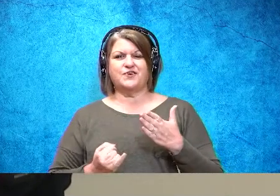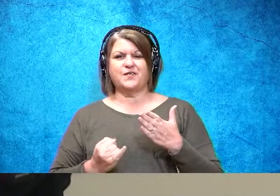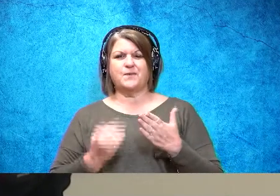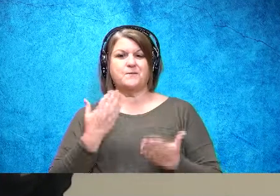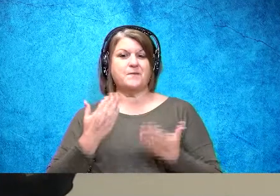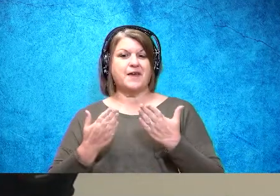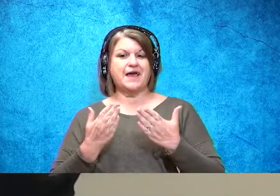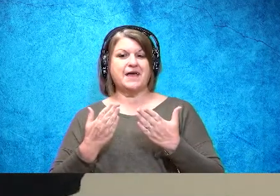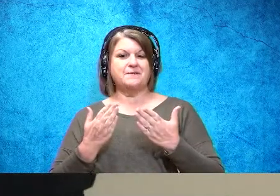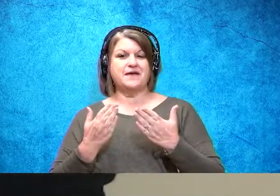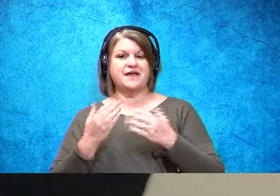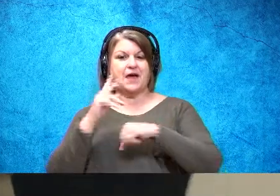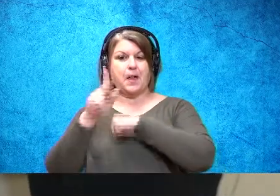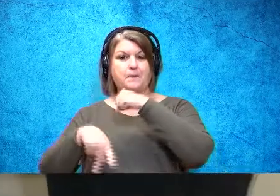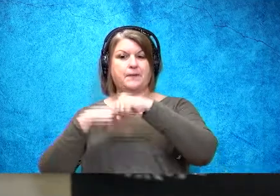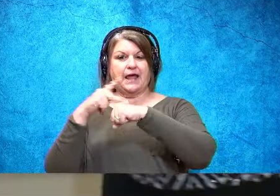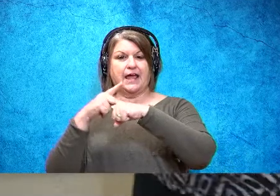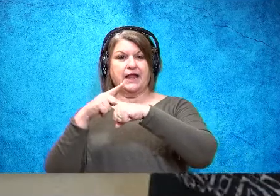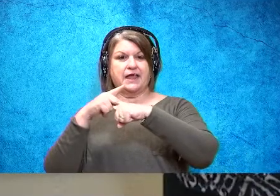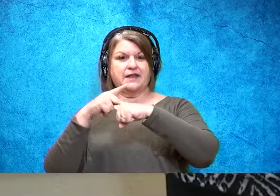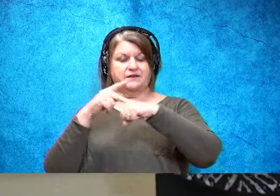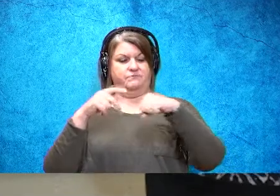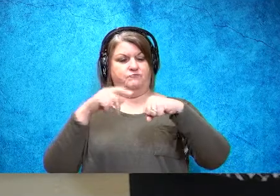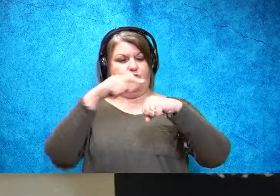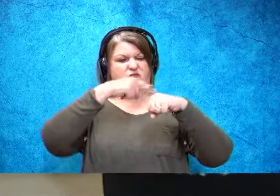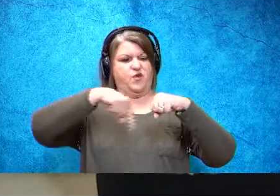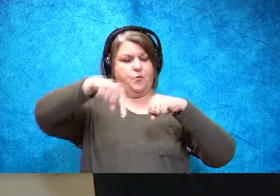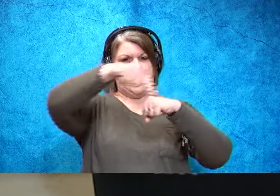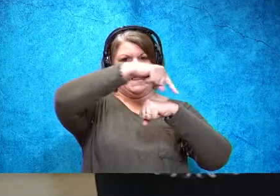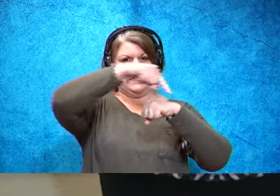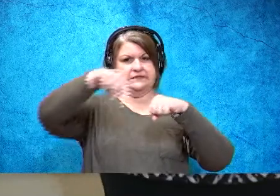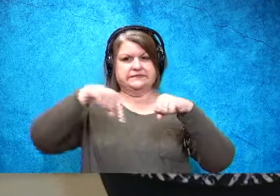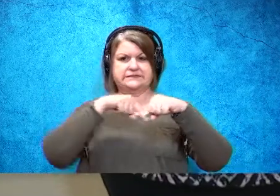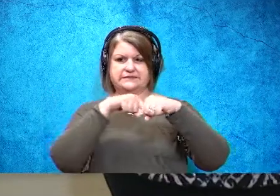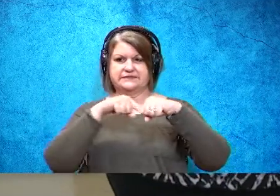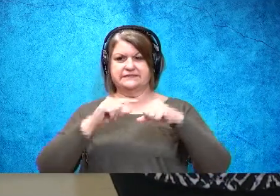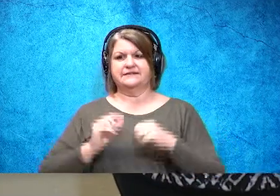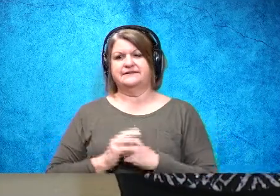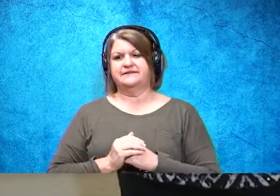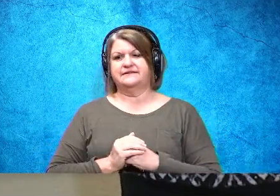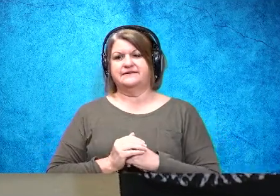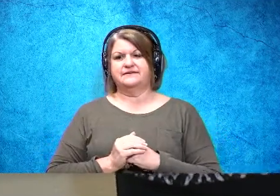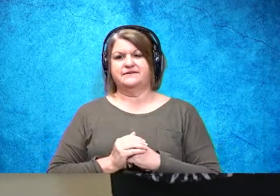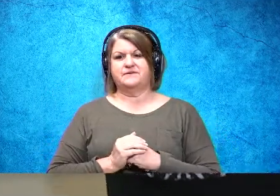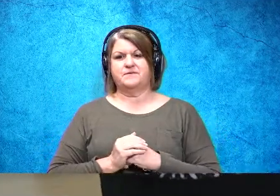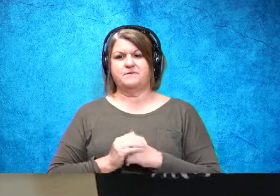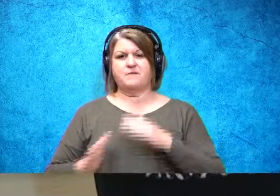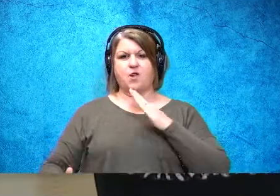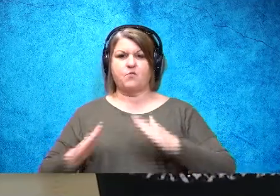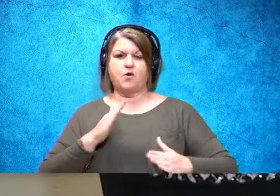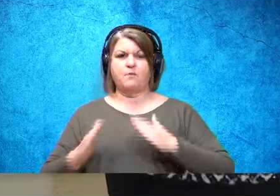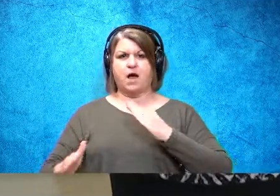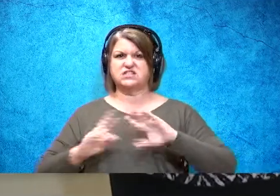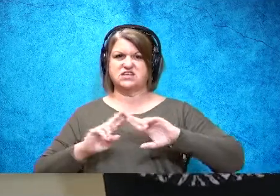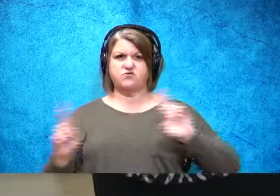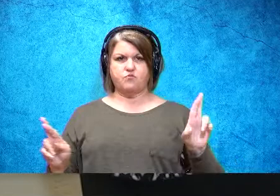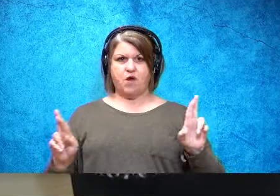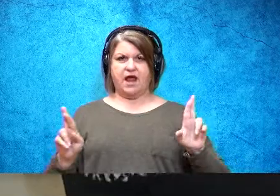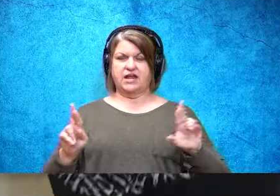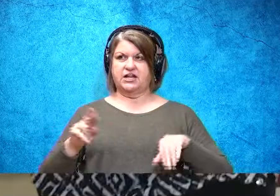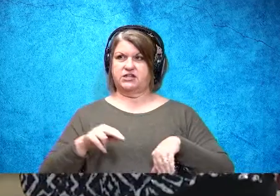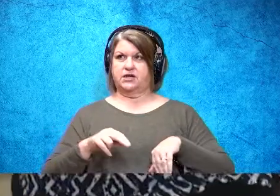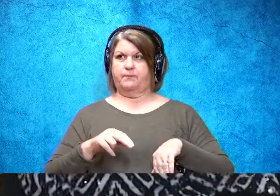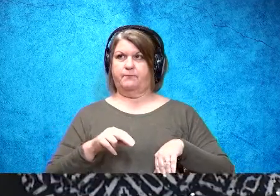with rings. Okay, so here's my robot in outer space. It's getting ready to charge its batteries up. And let's add